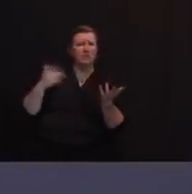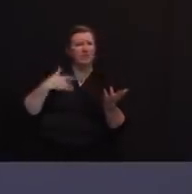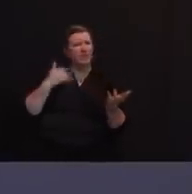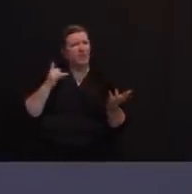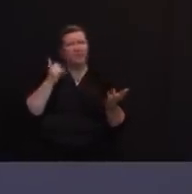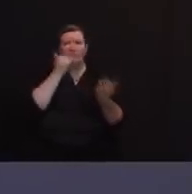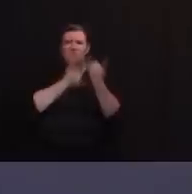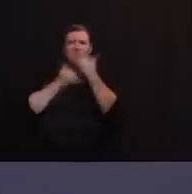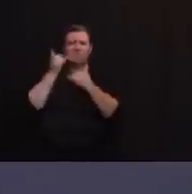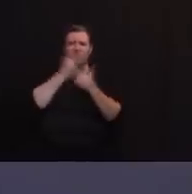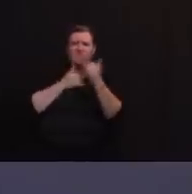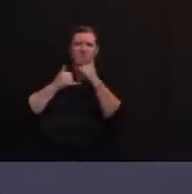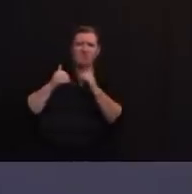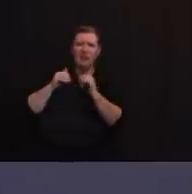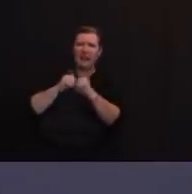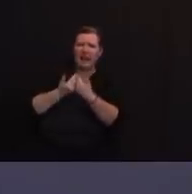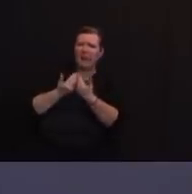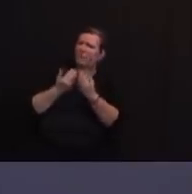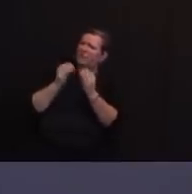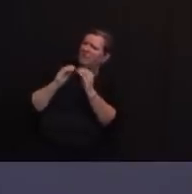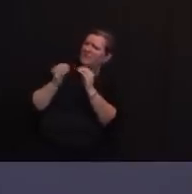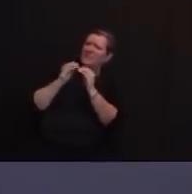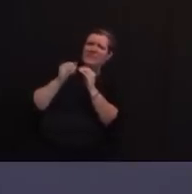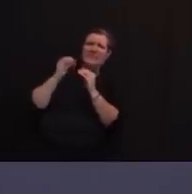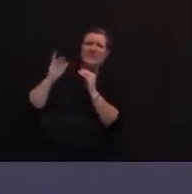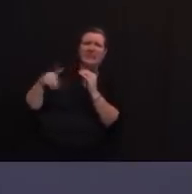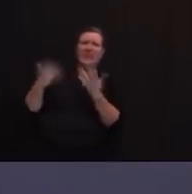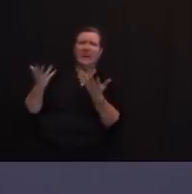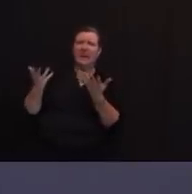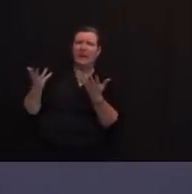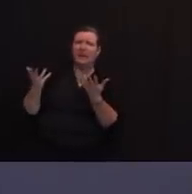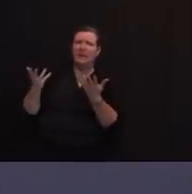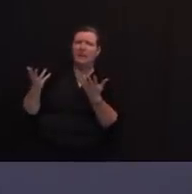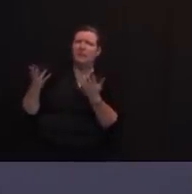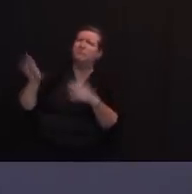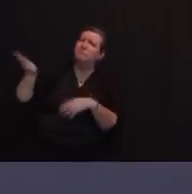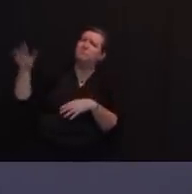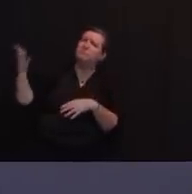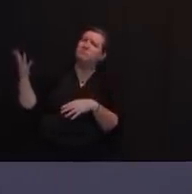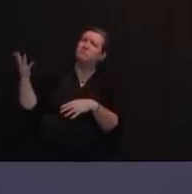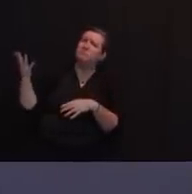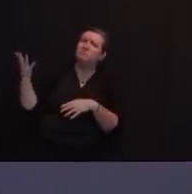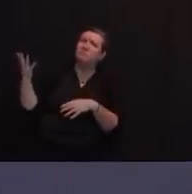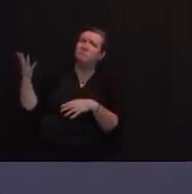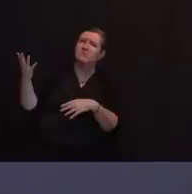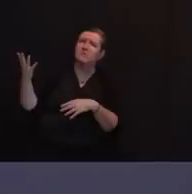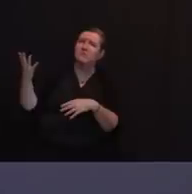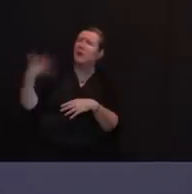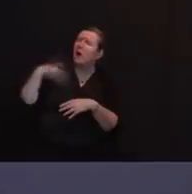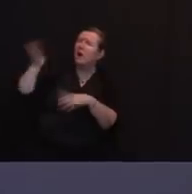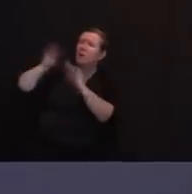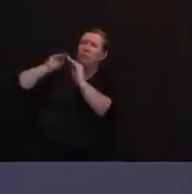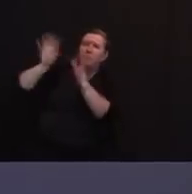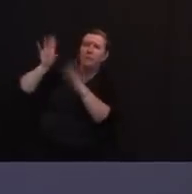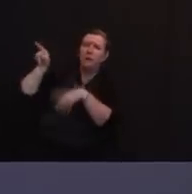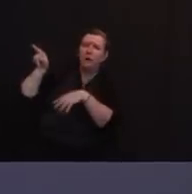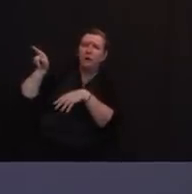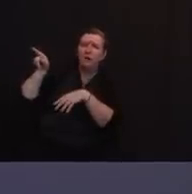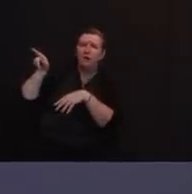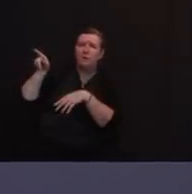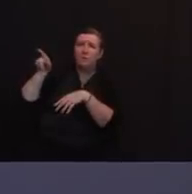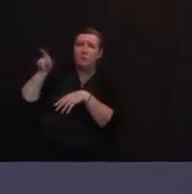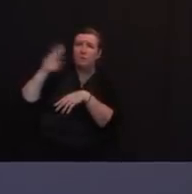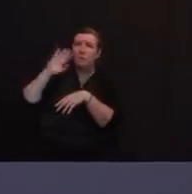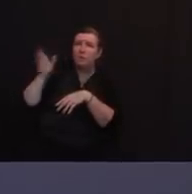the portal, you spoke about this, Commissioner, earlier, but can you clarify what the state will notify eligible people